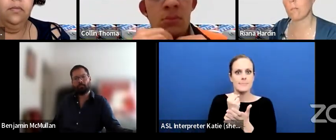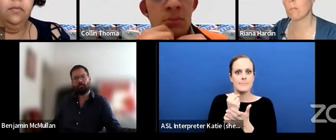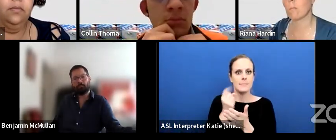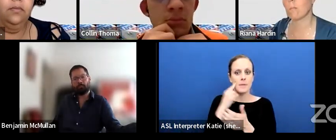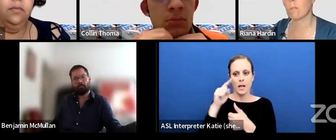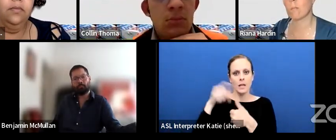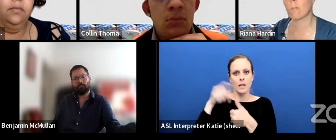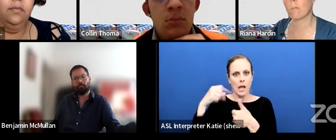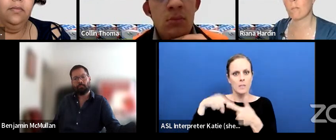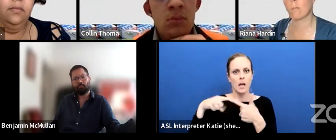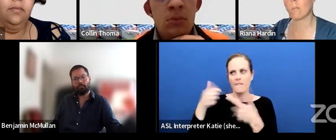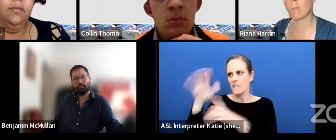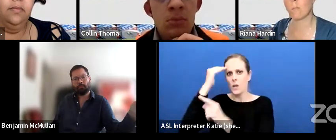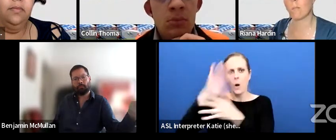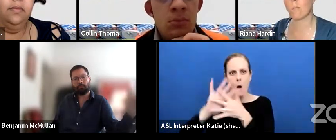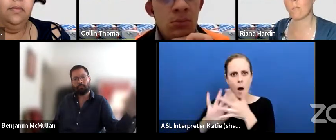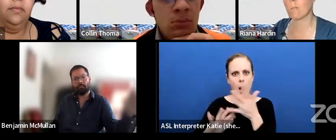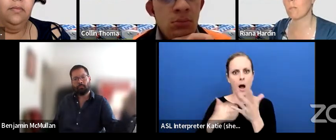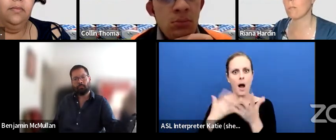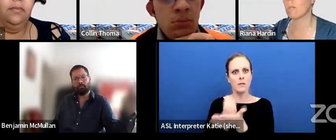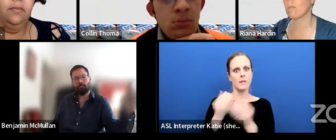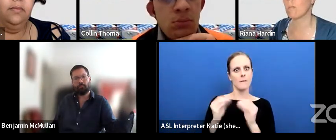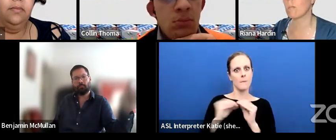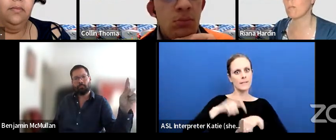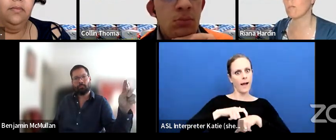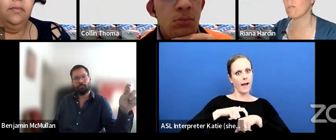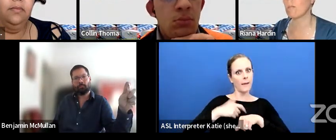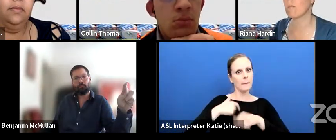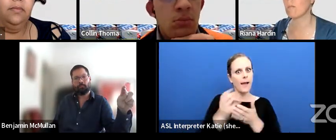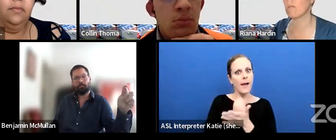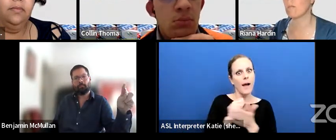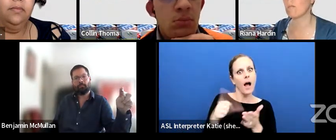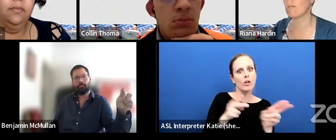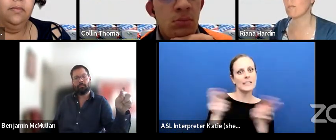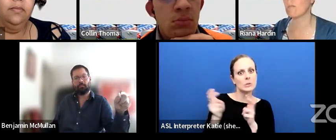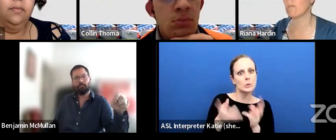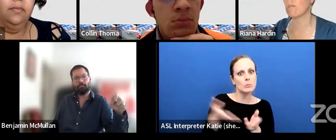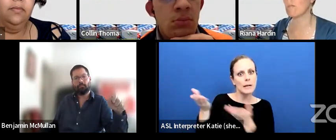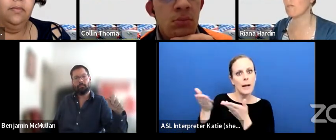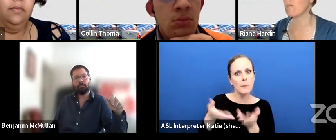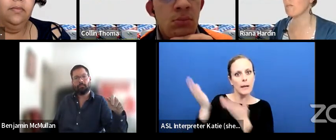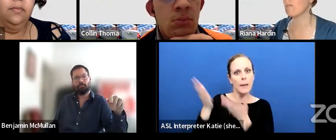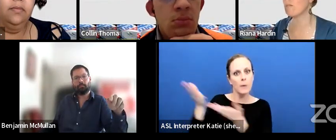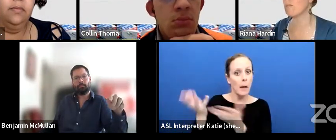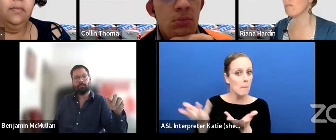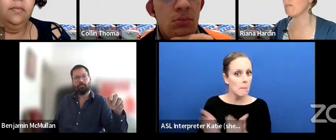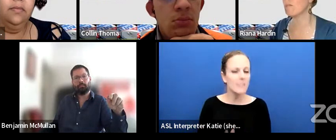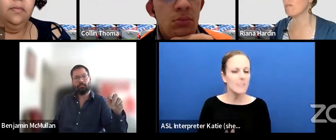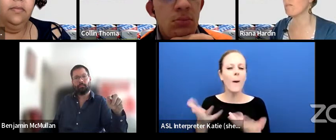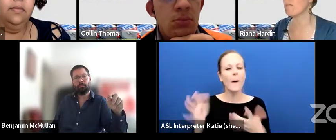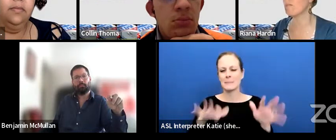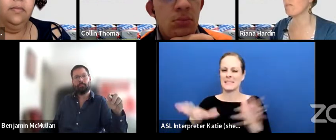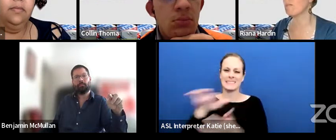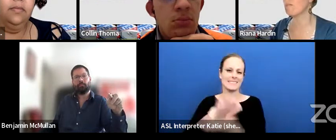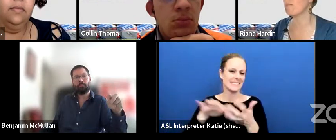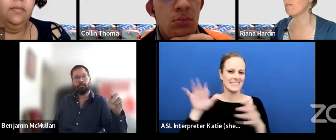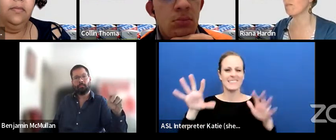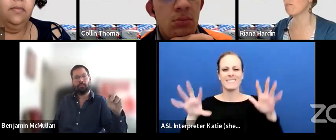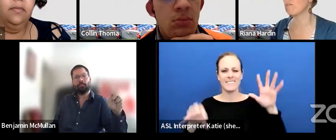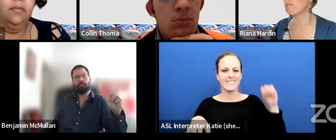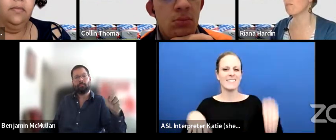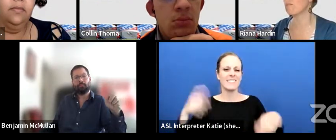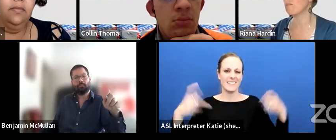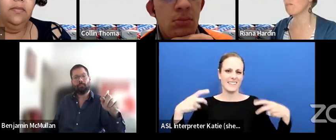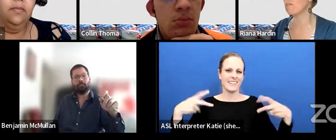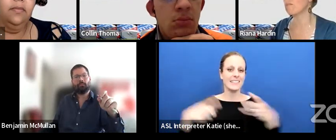this free time with this legislator. So yeah, it's a mixed bag. It's about 50-50.